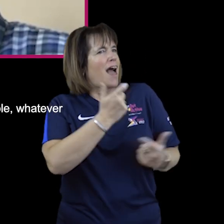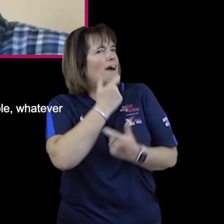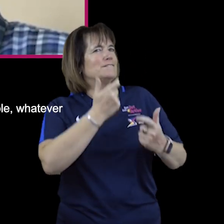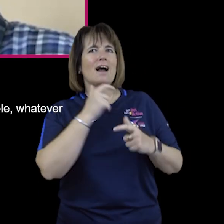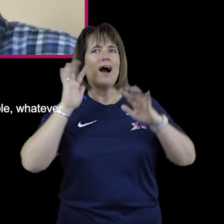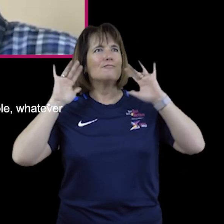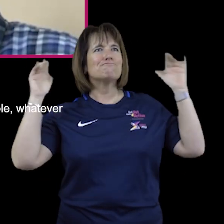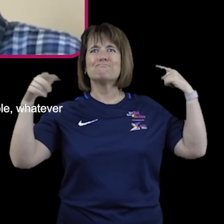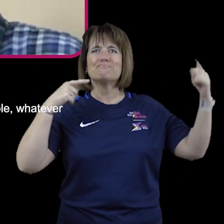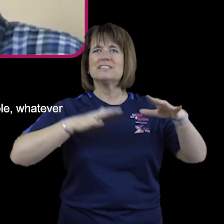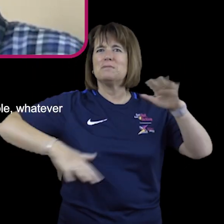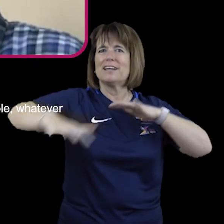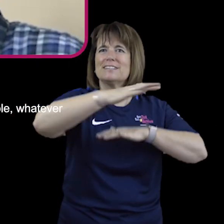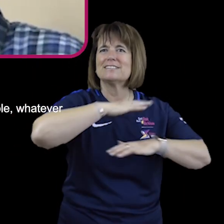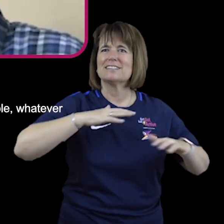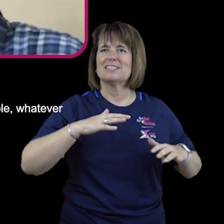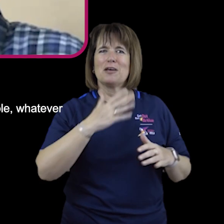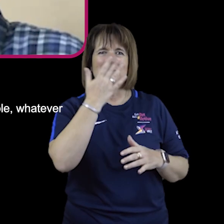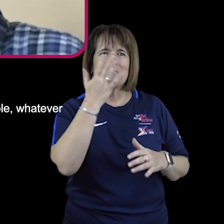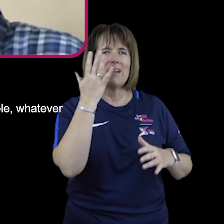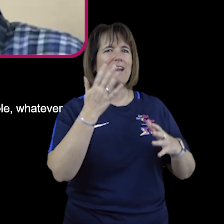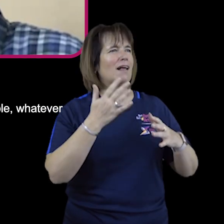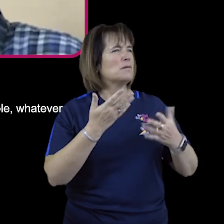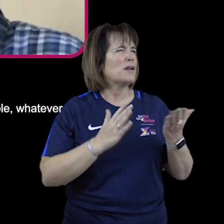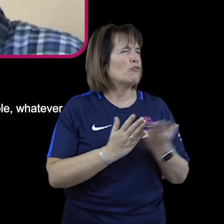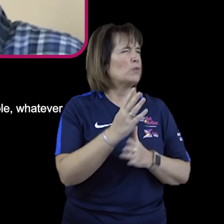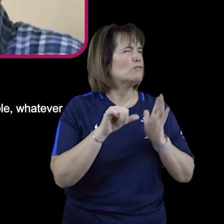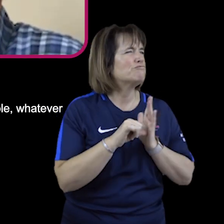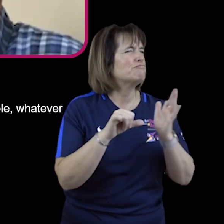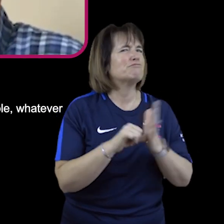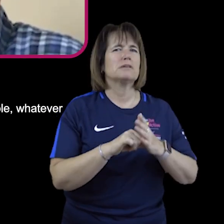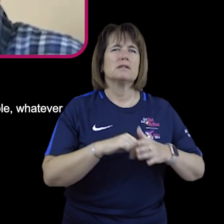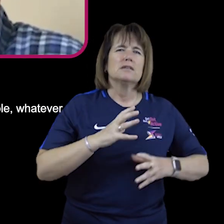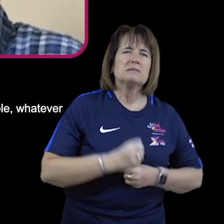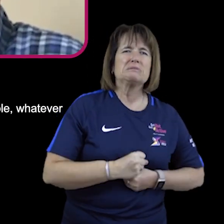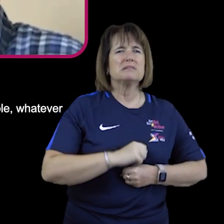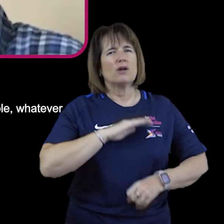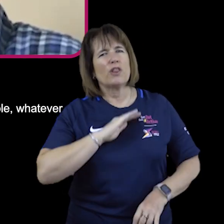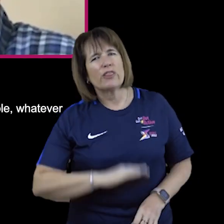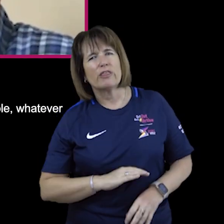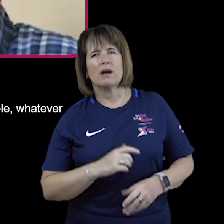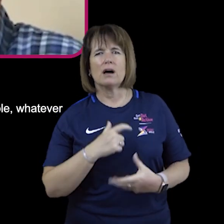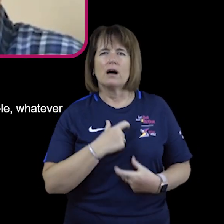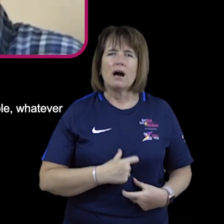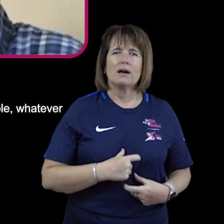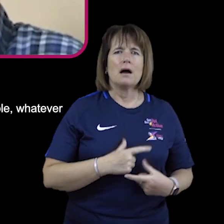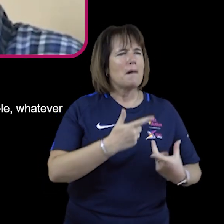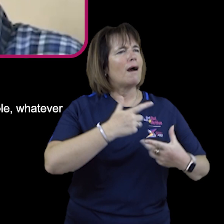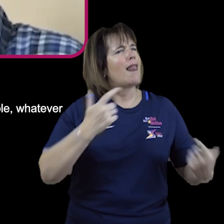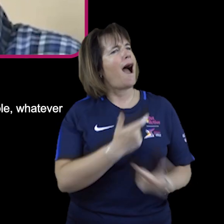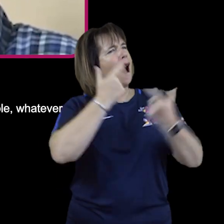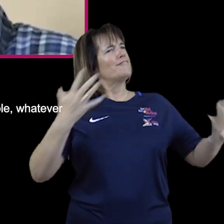lovely to hear laughter. In that space, in that environment, people laughing,